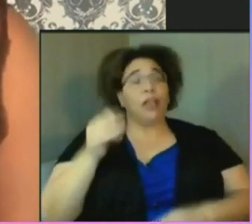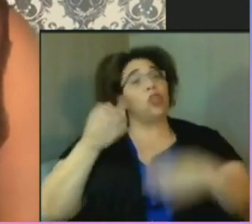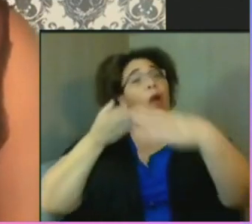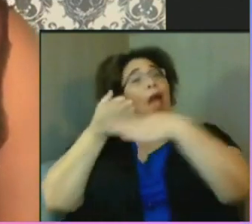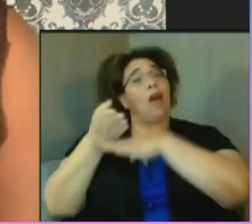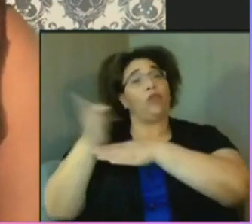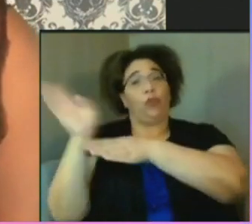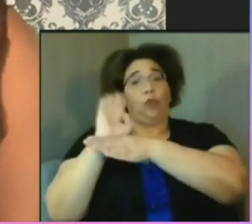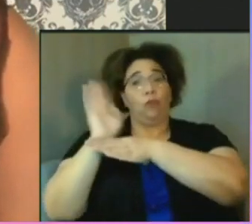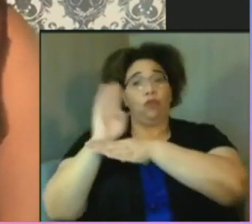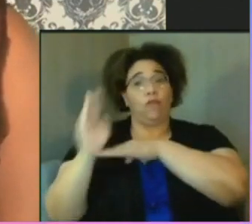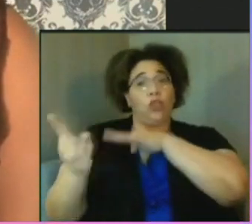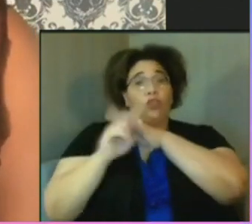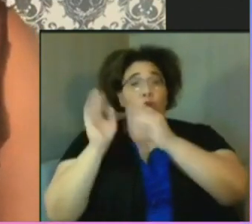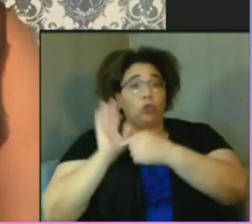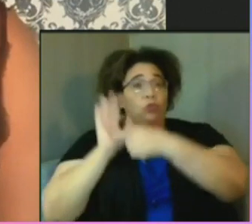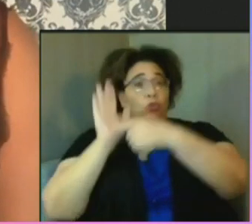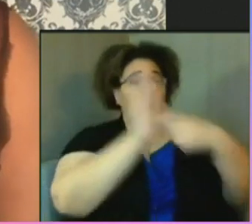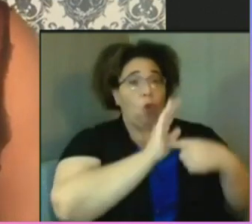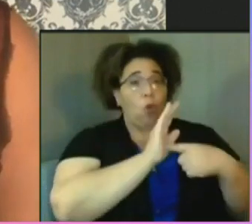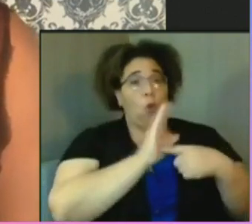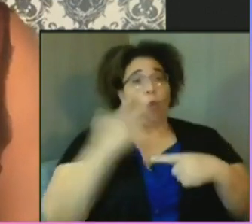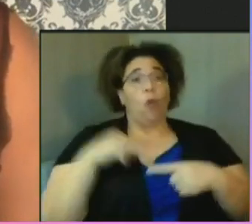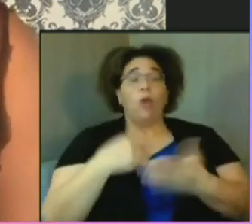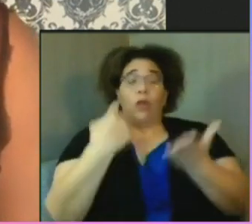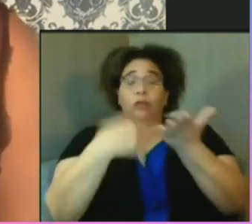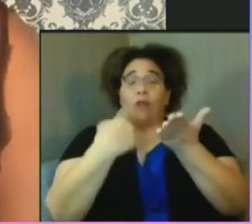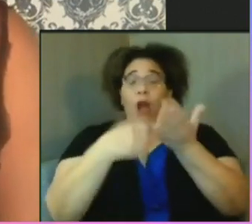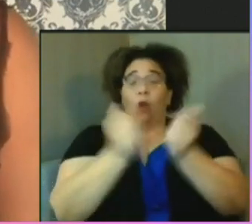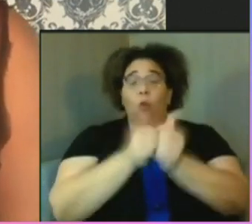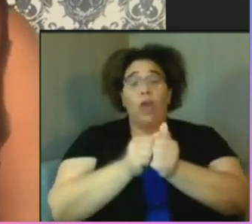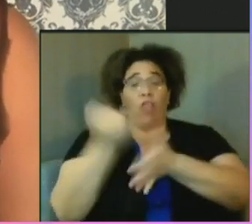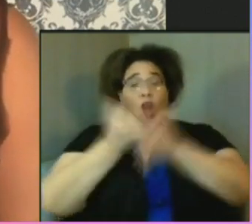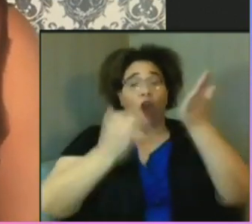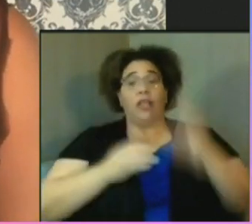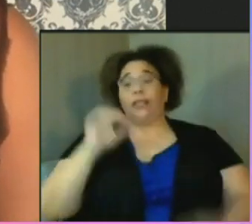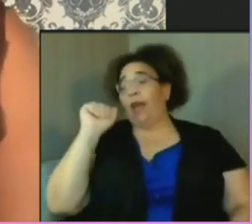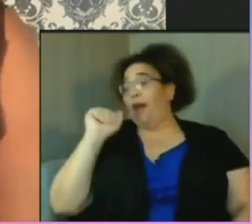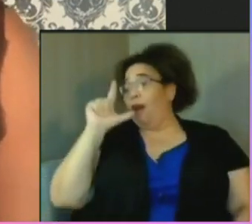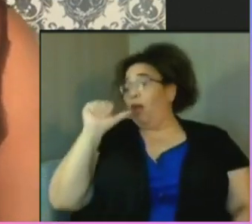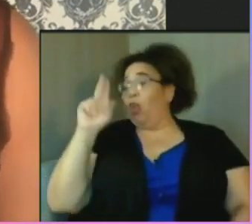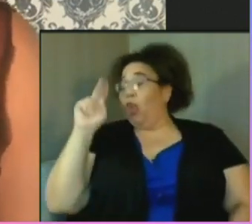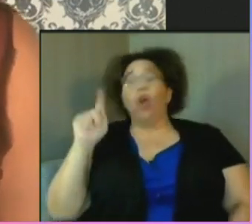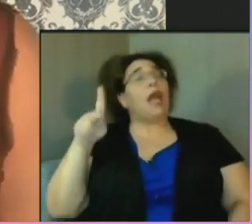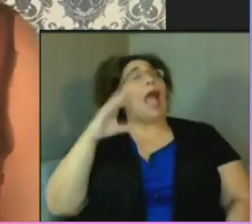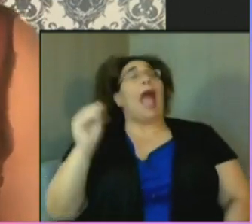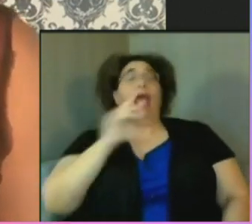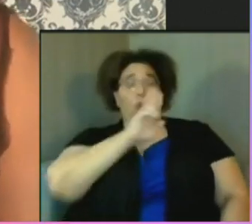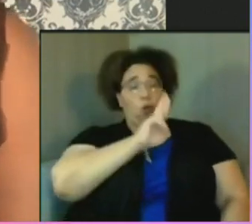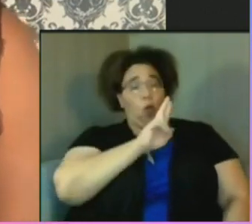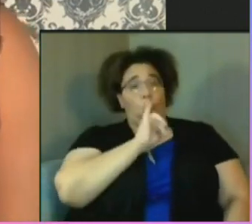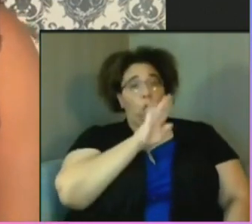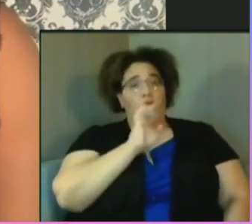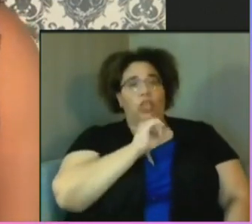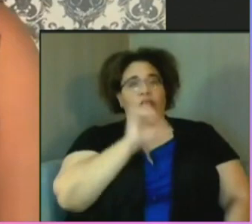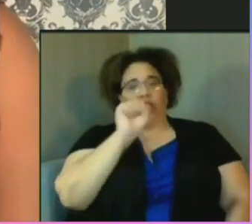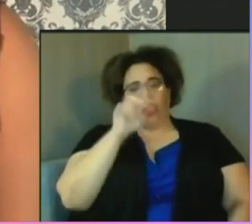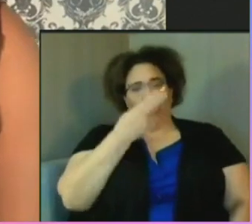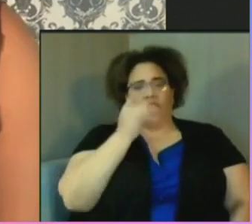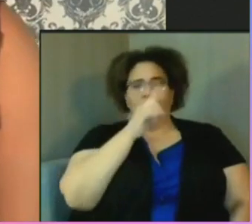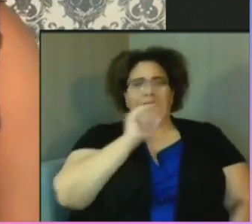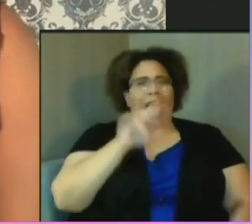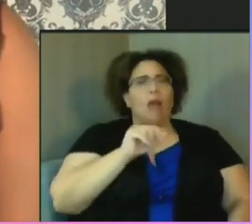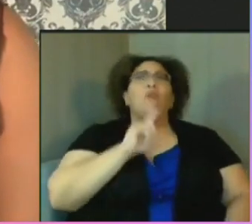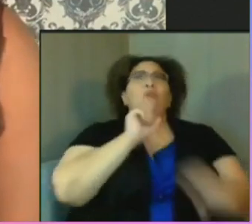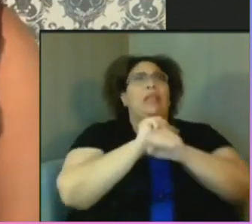to talk to artist Alok, who just wrote a book, Beyond the Gender Binary, and Richie Shazam. Every time I say that, I feel like a